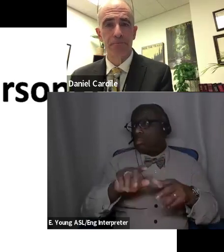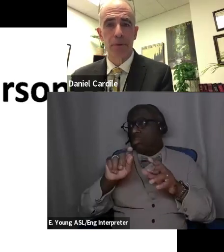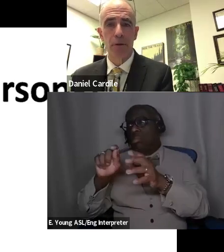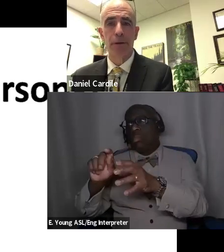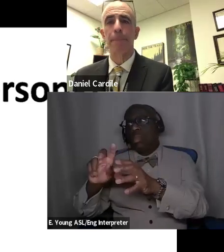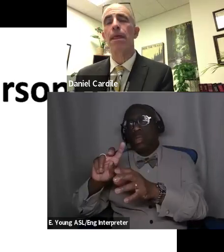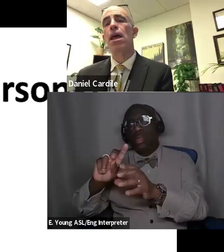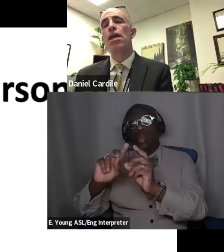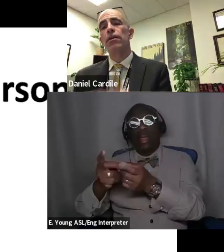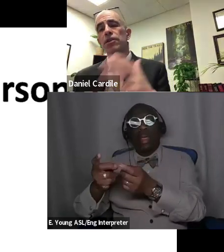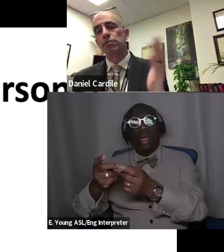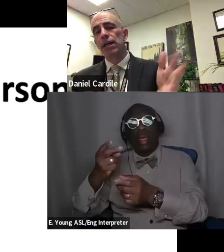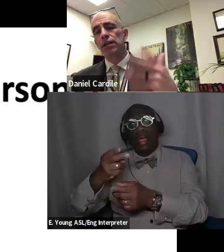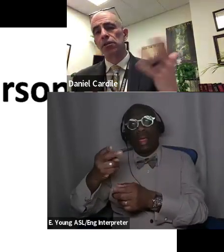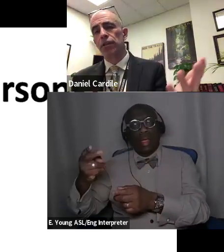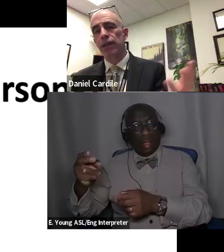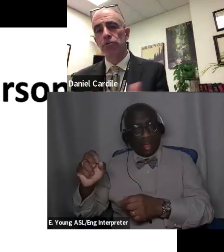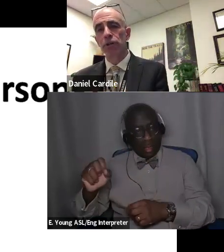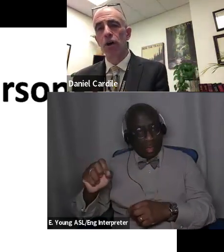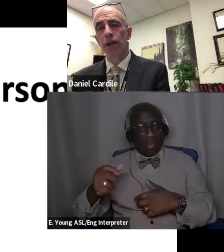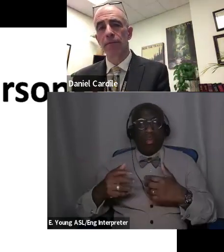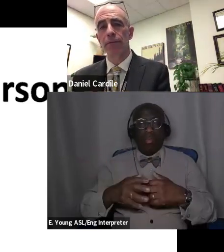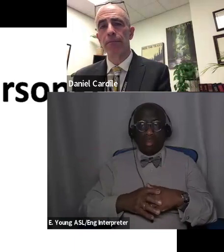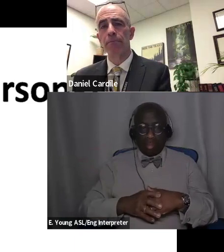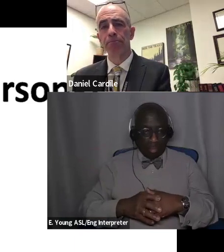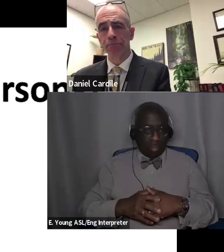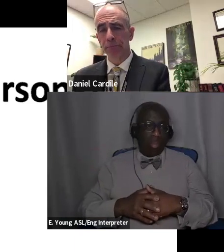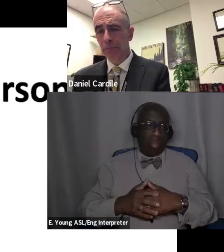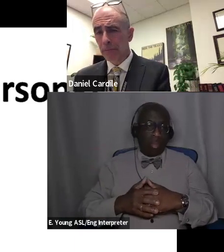Services. Okay, there's some technical things